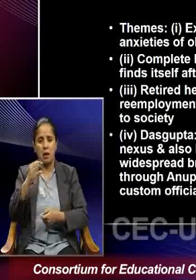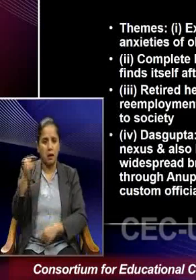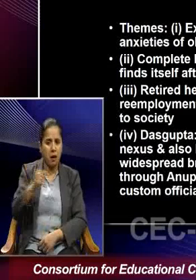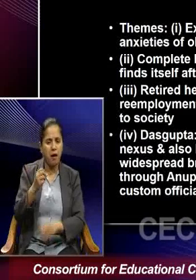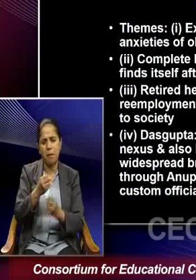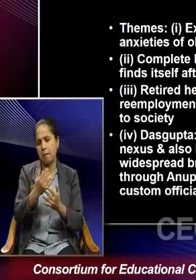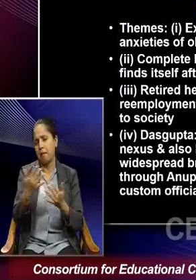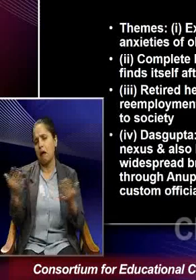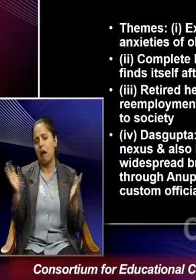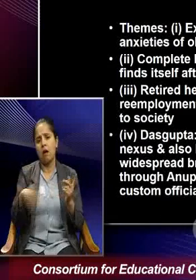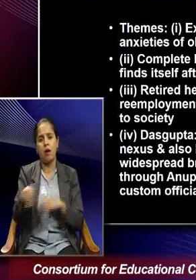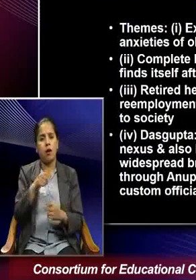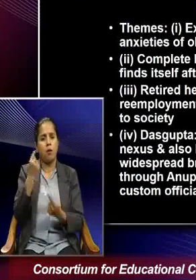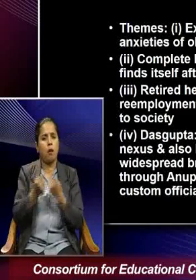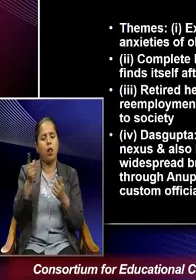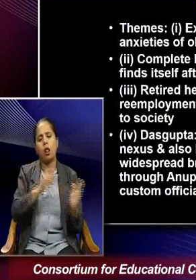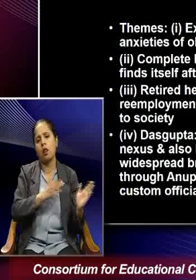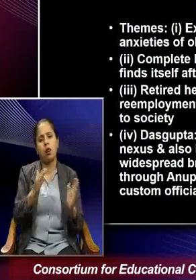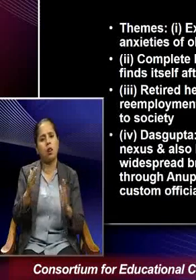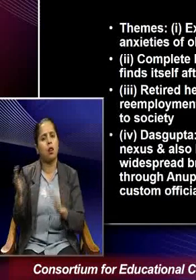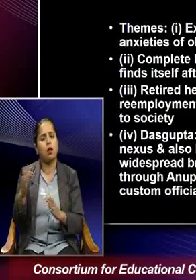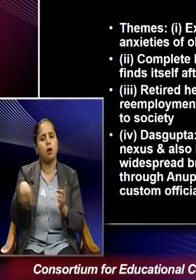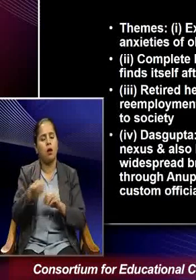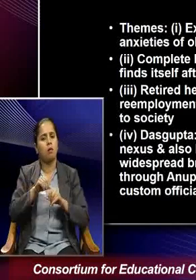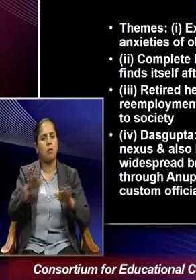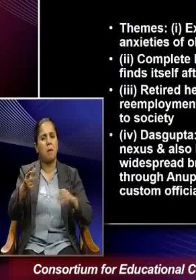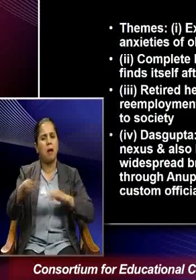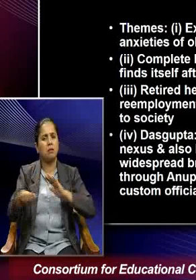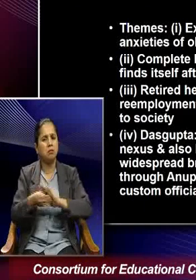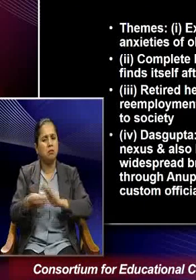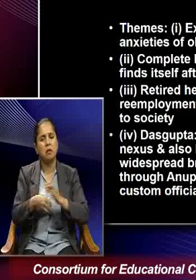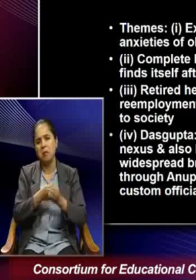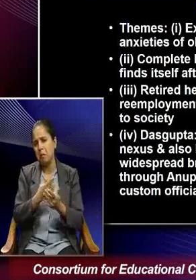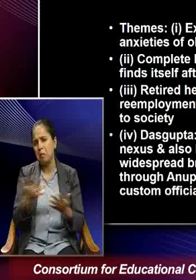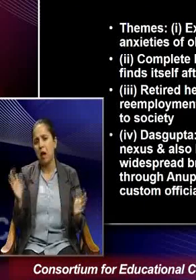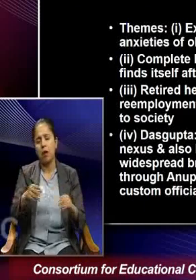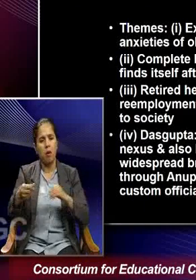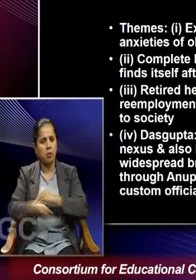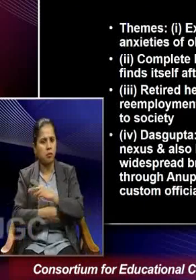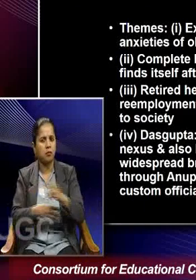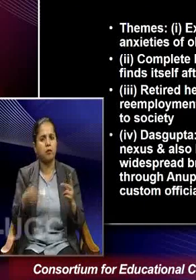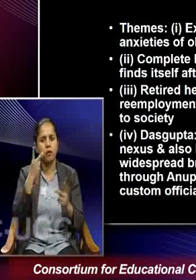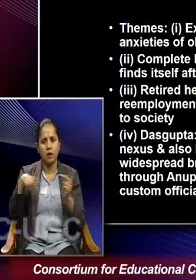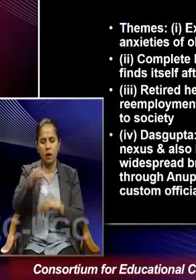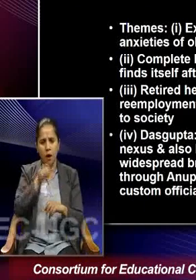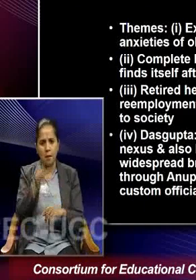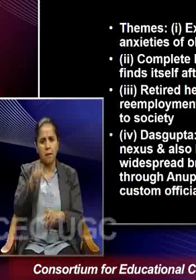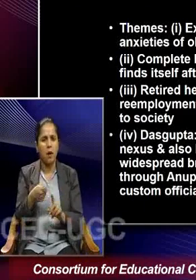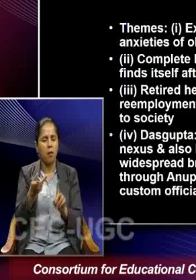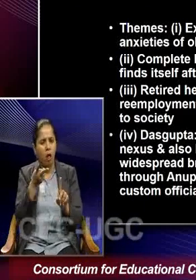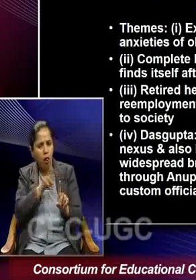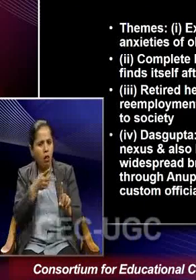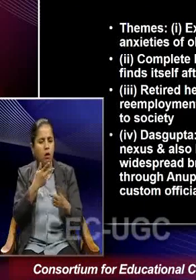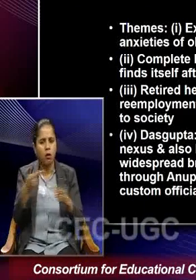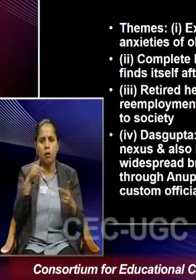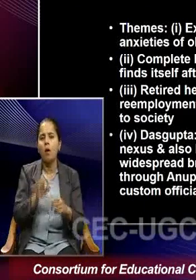and also the bureaucratic delay and widespread bribery and red tapeism, they are being shown through Anupam